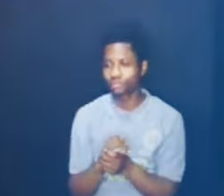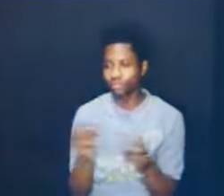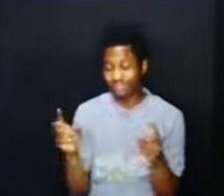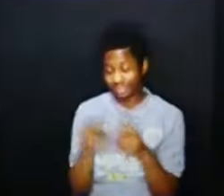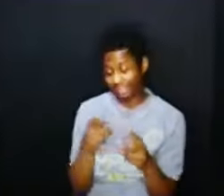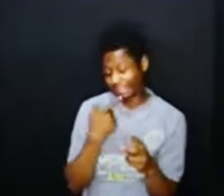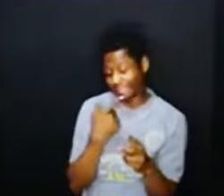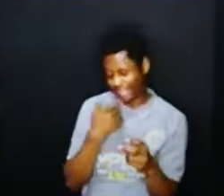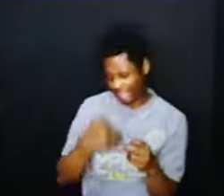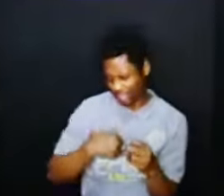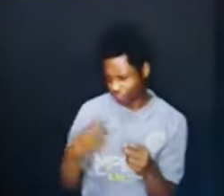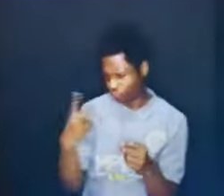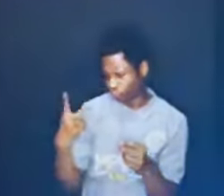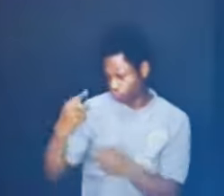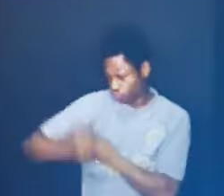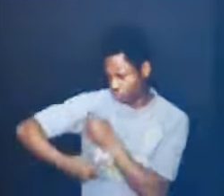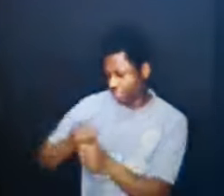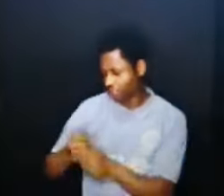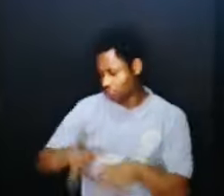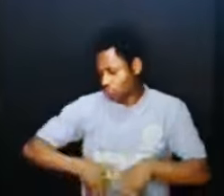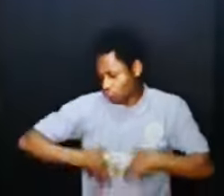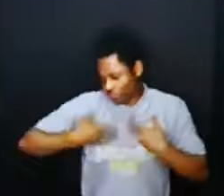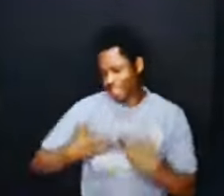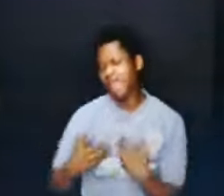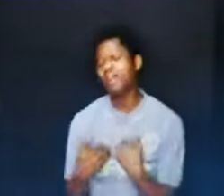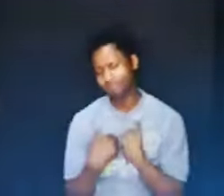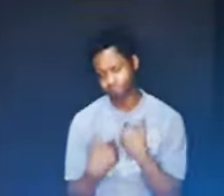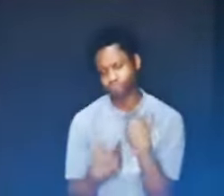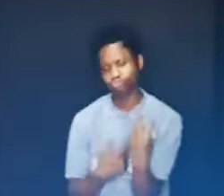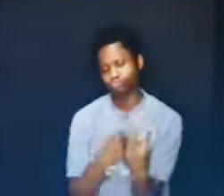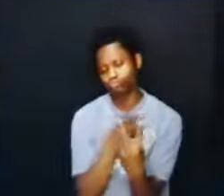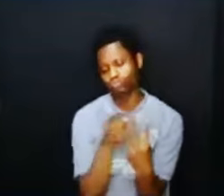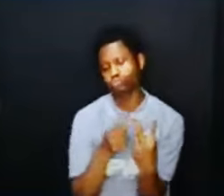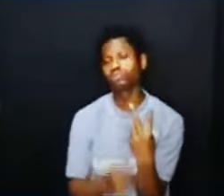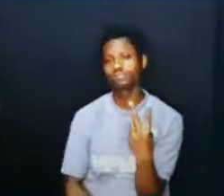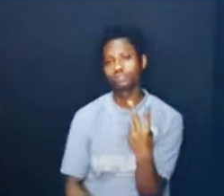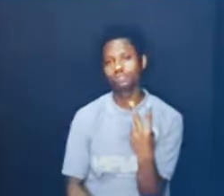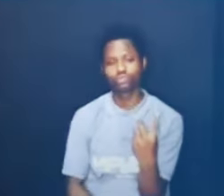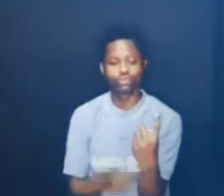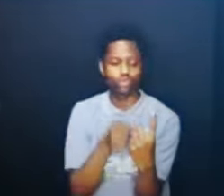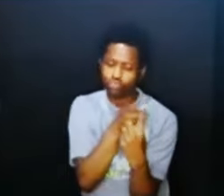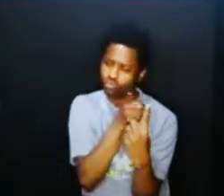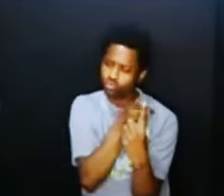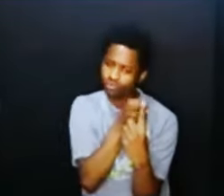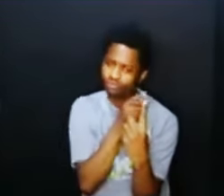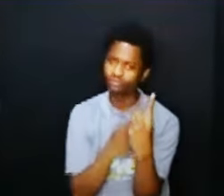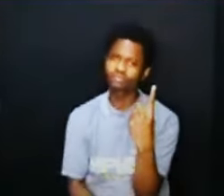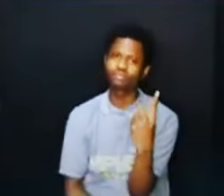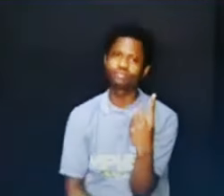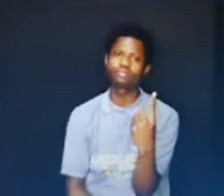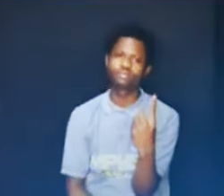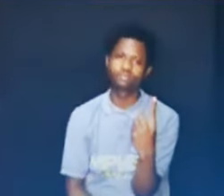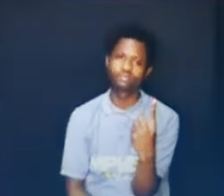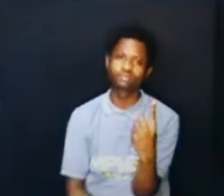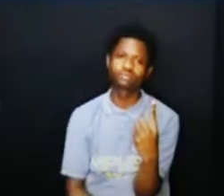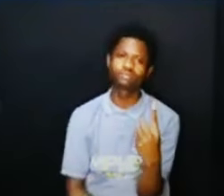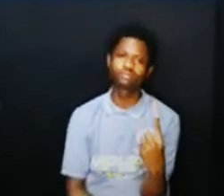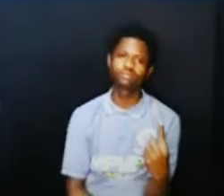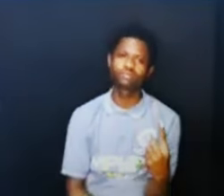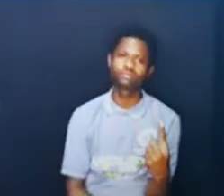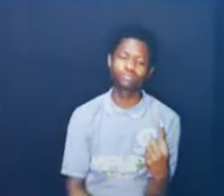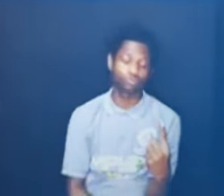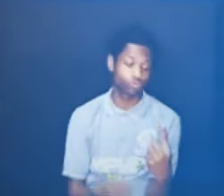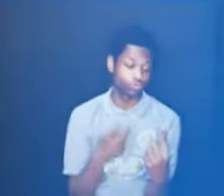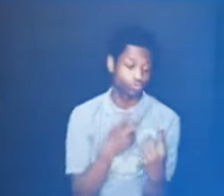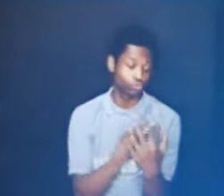two kinds of confession. Na ichire muse we no egwa hudu obe mienu. Confession number one. Yedi kaino se ineti. We dealt with that